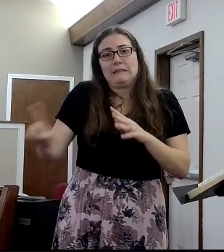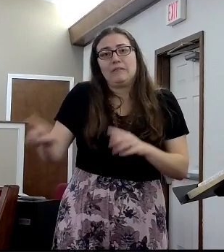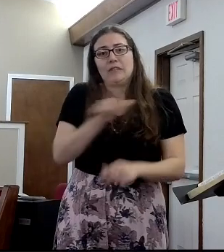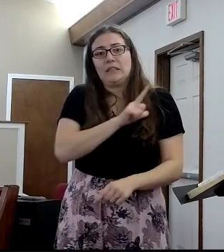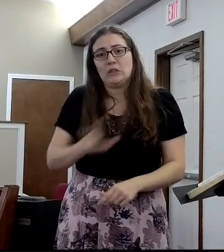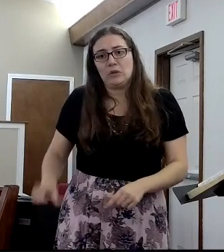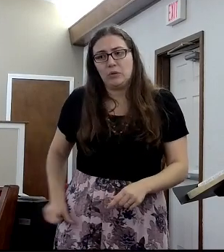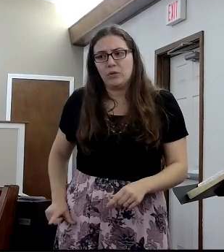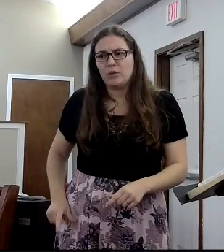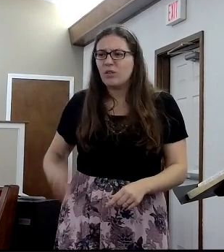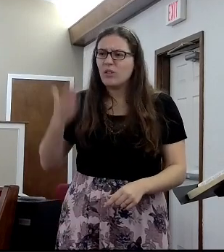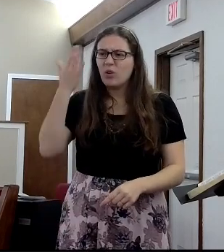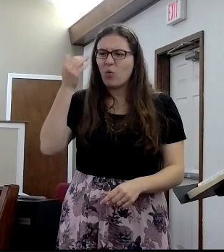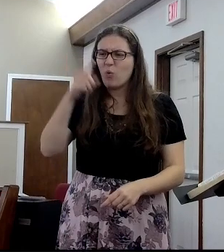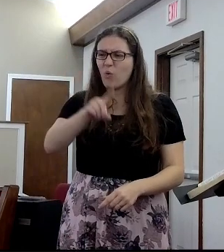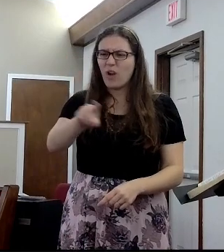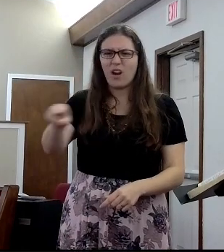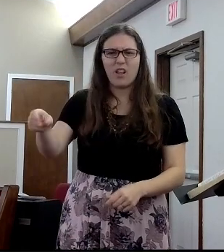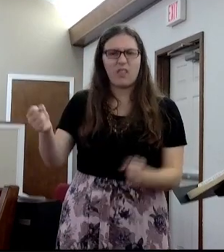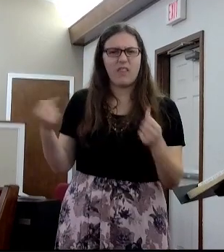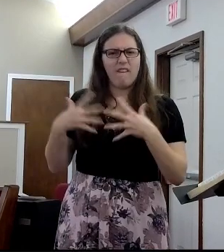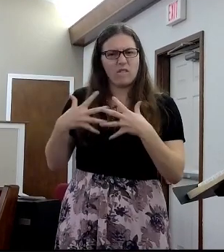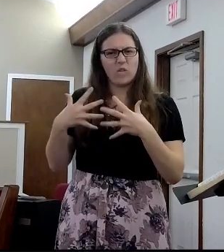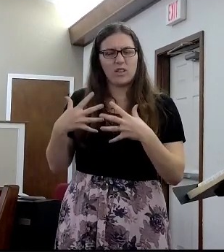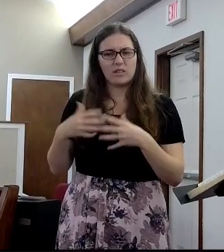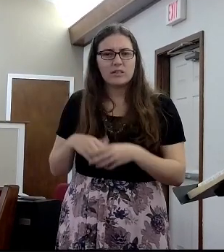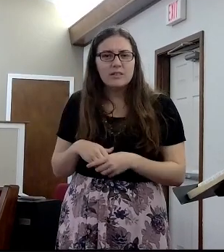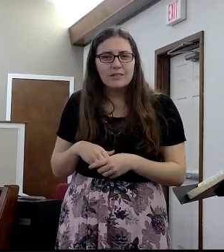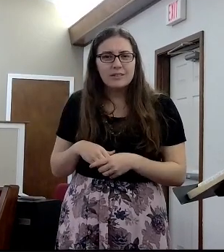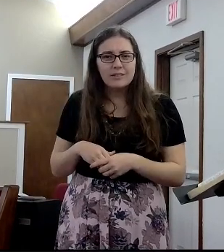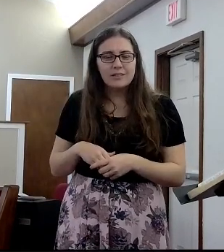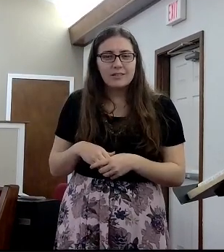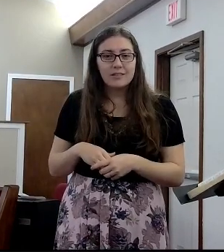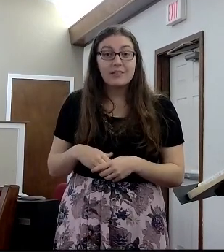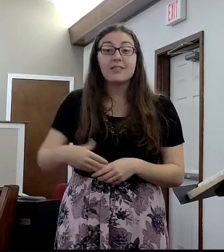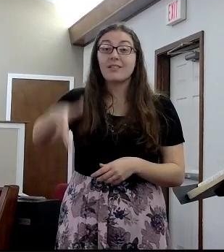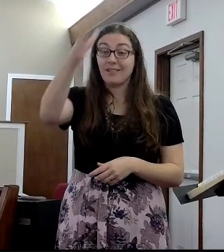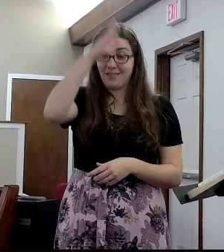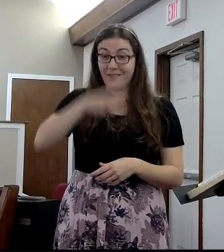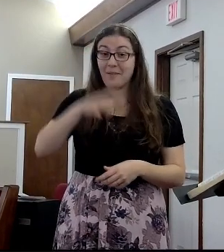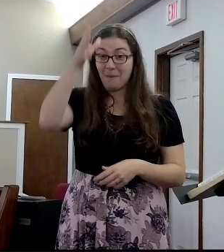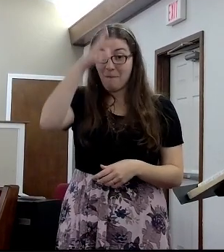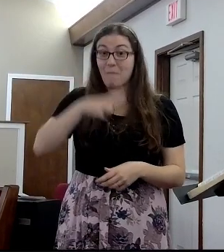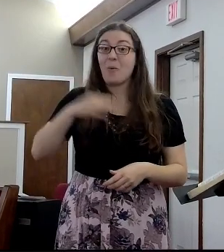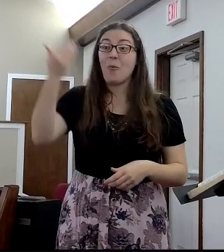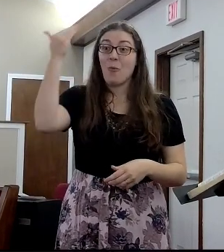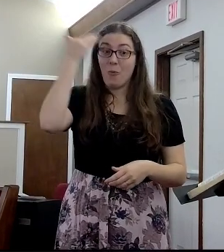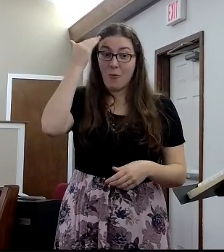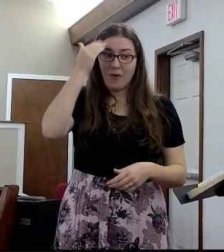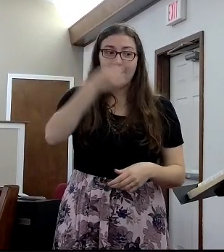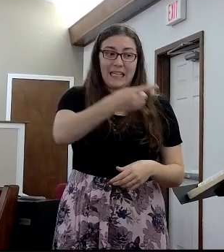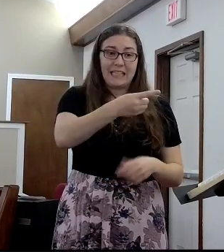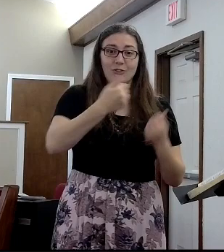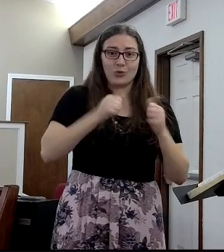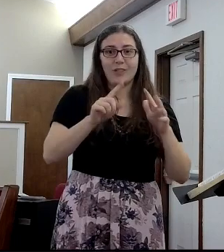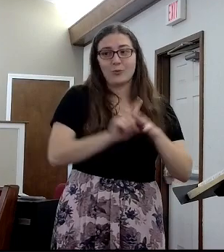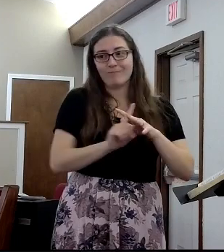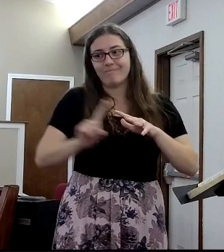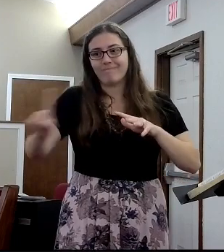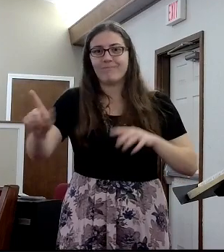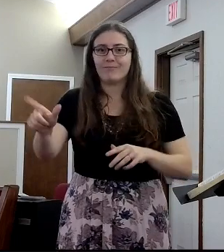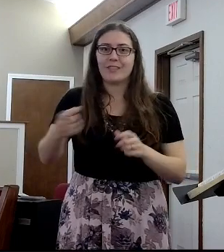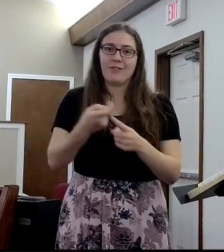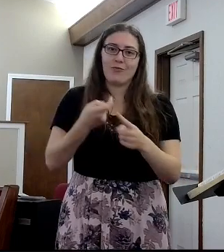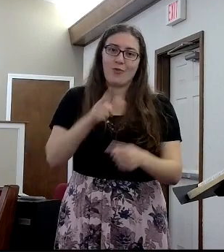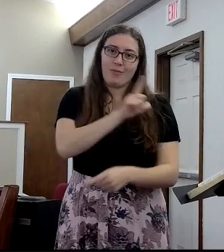Lord because he had told them." So why are the men exceedingly afraid? It says right there, "Why hast thou done this? For the men knew that